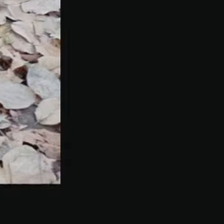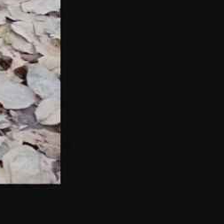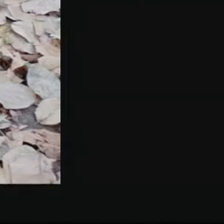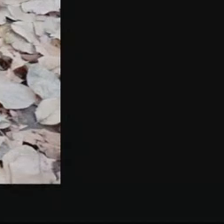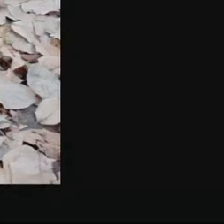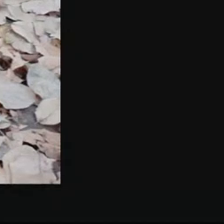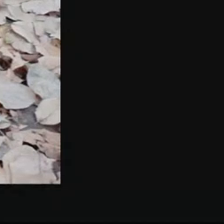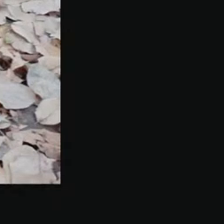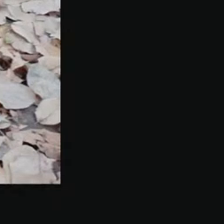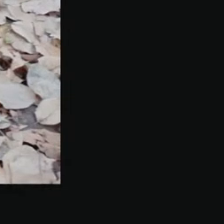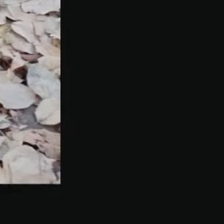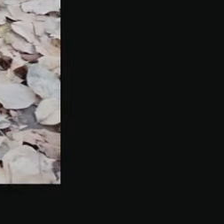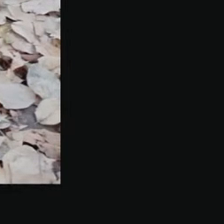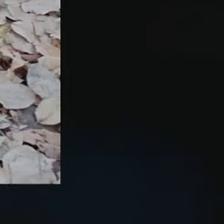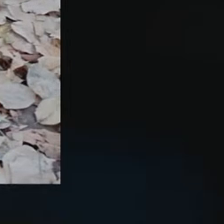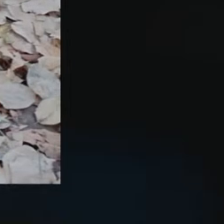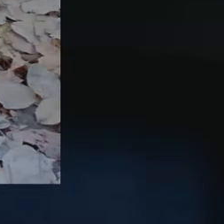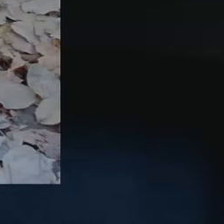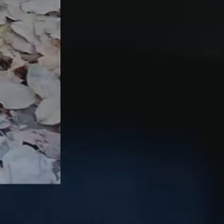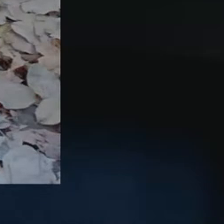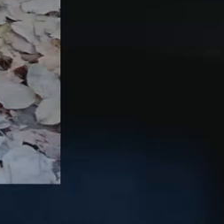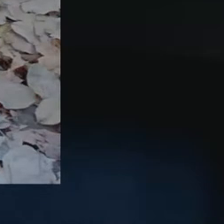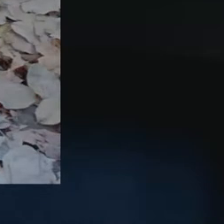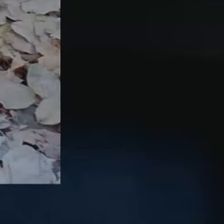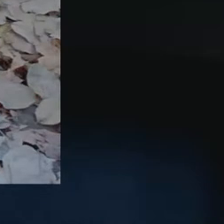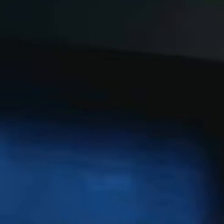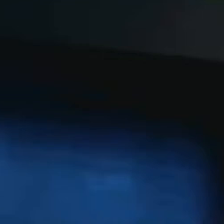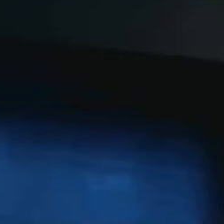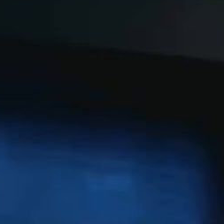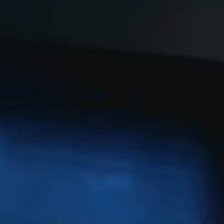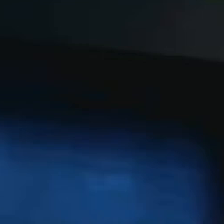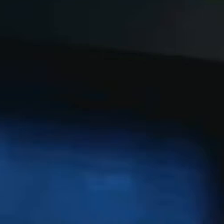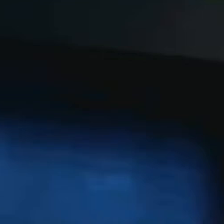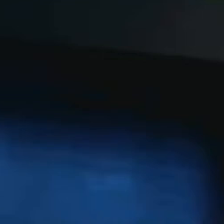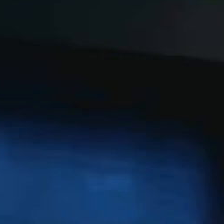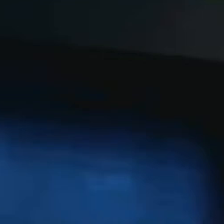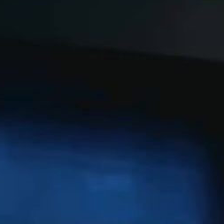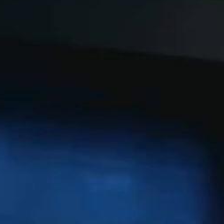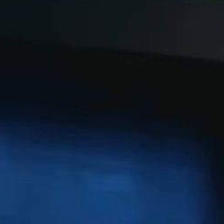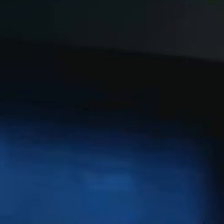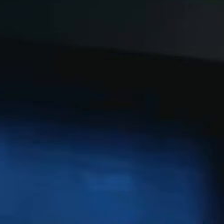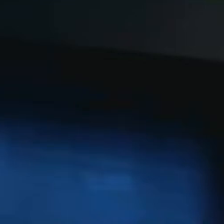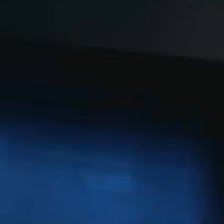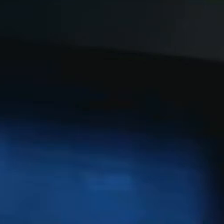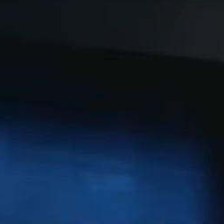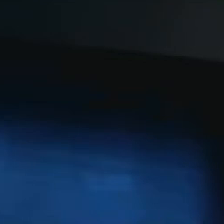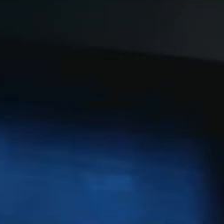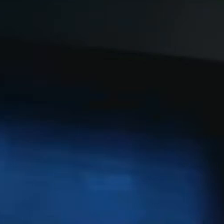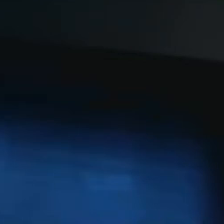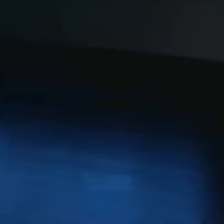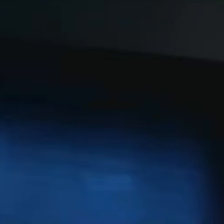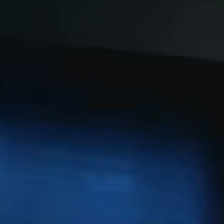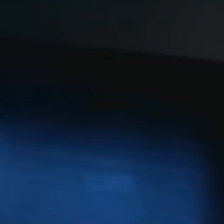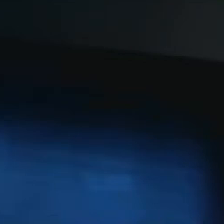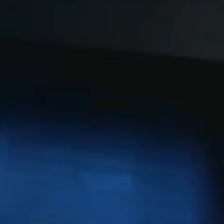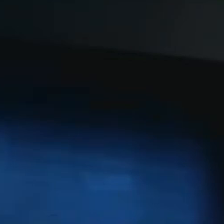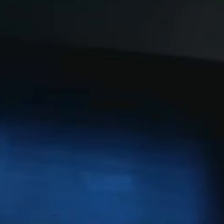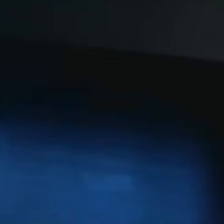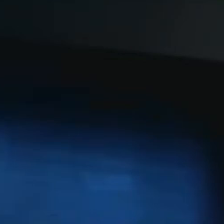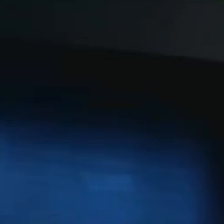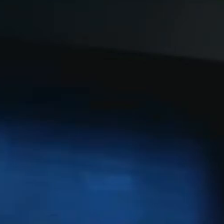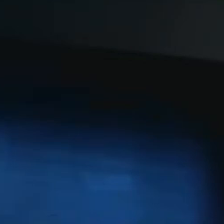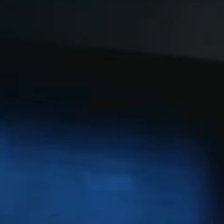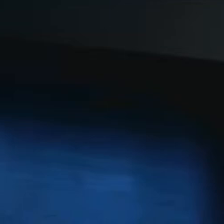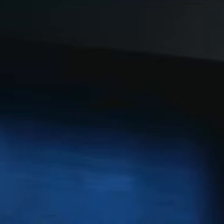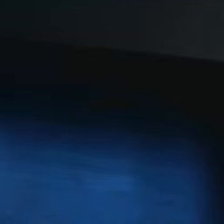in August this year. Also to look at, you know, whose violence, to open this up in terms of whose violence are we remembering and